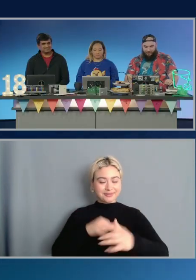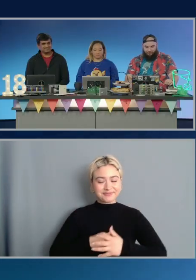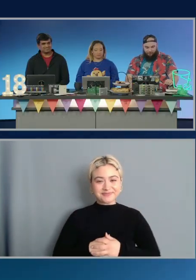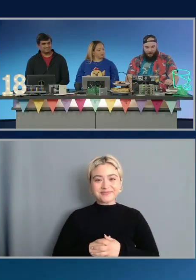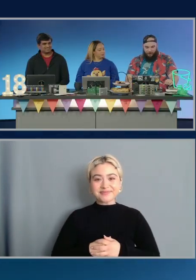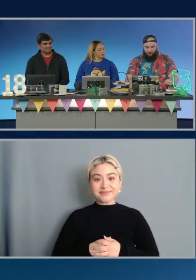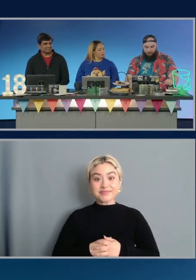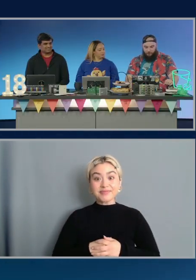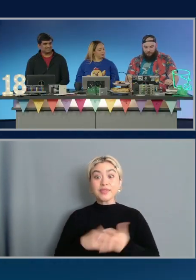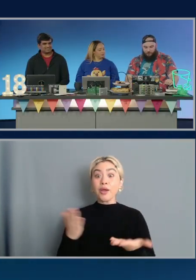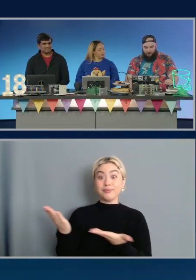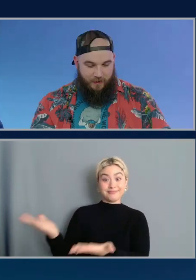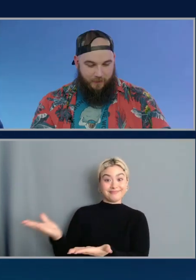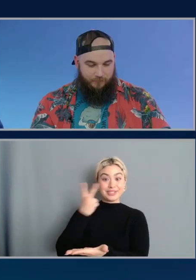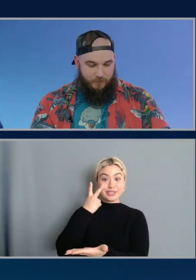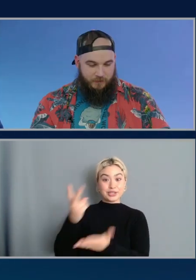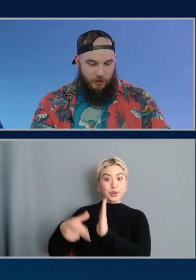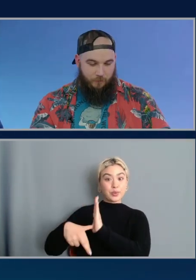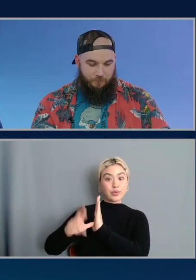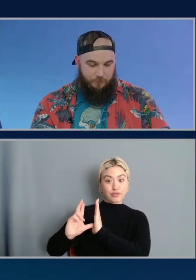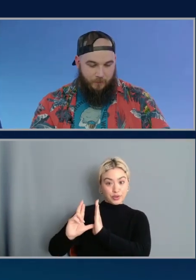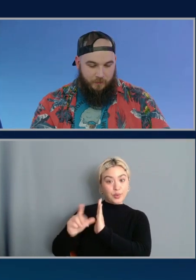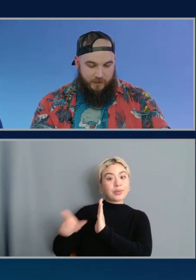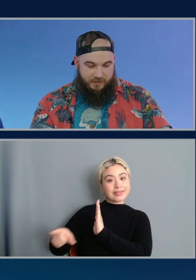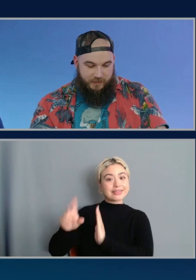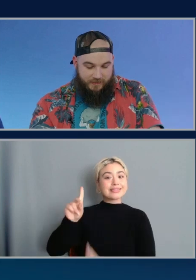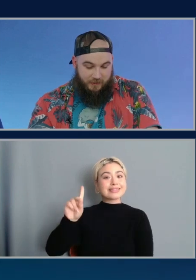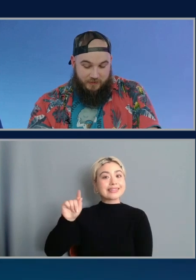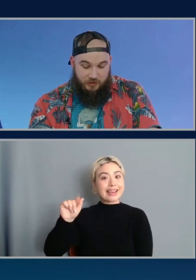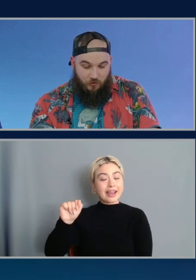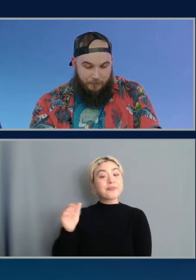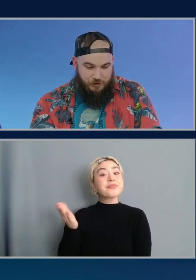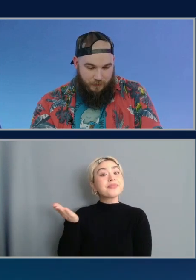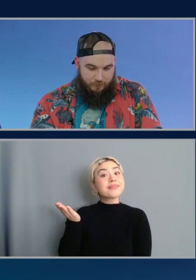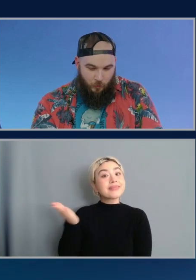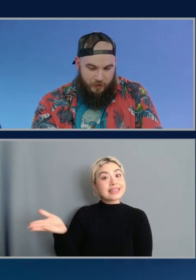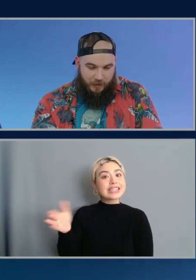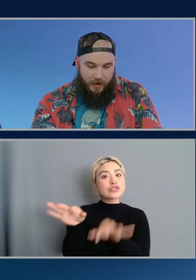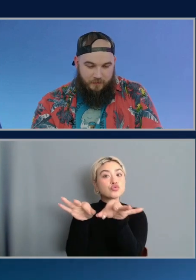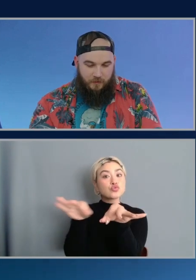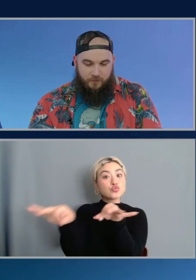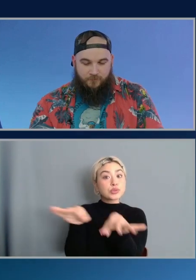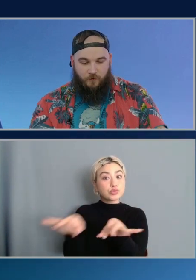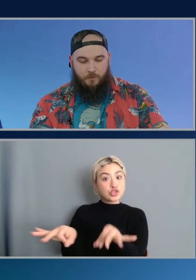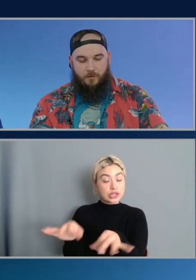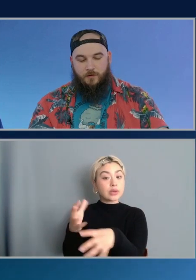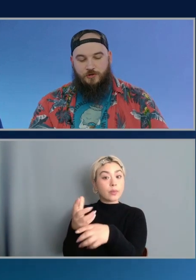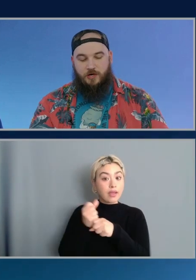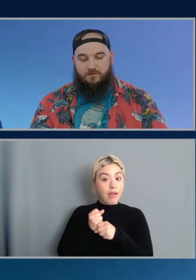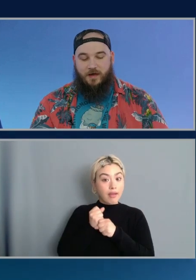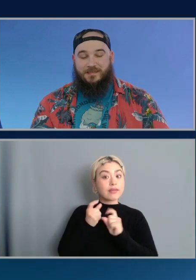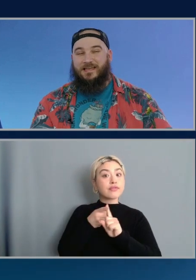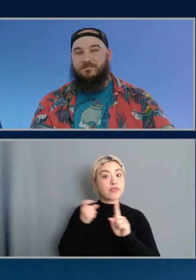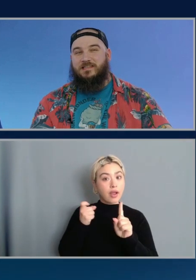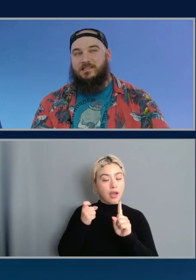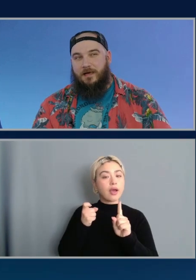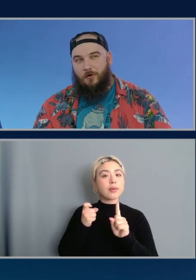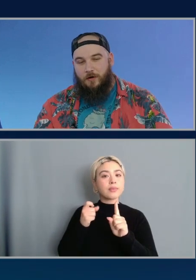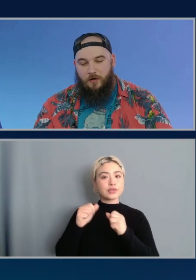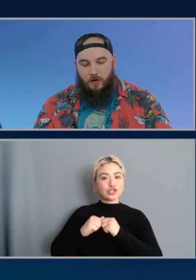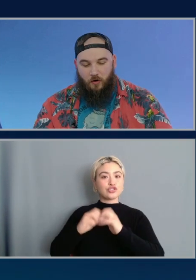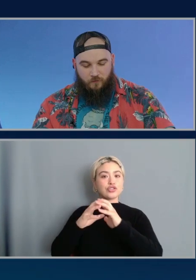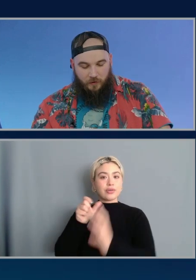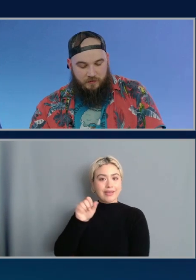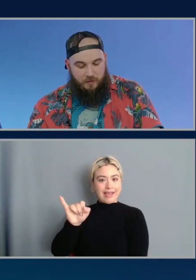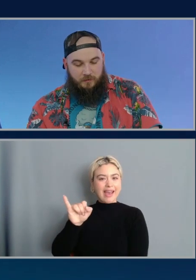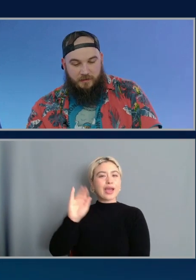look at that? Review generated data. So this is the description we got from Generative AI. It's going to give us a